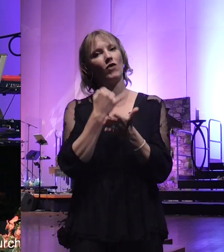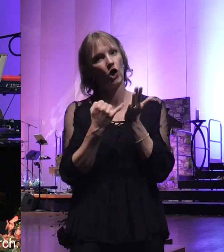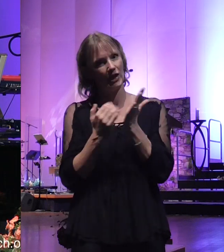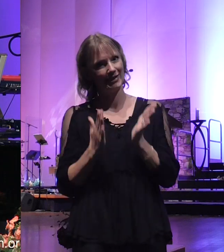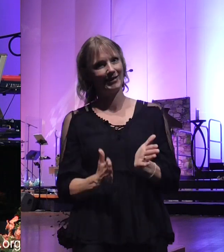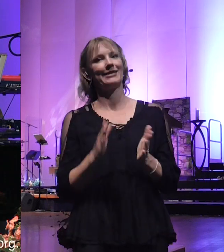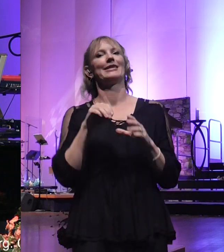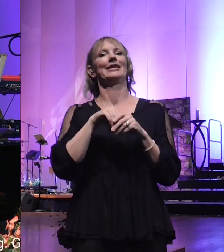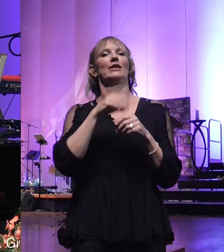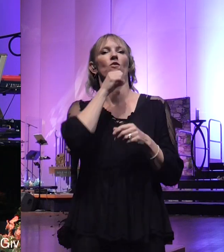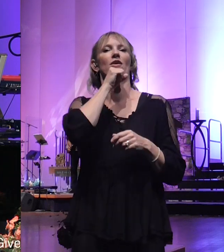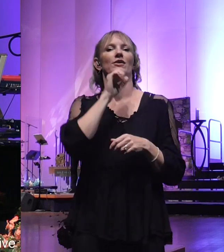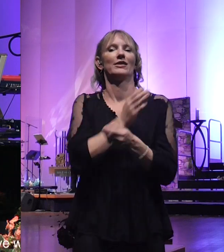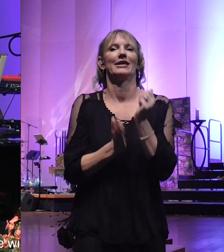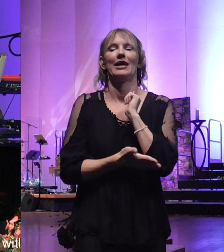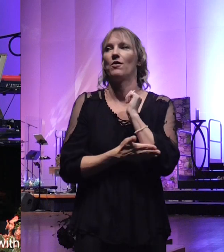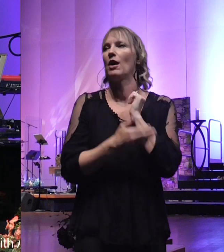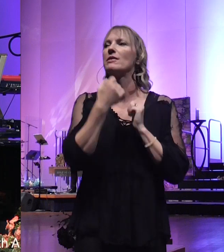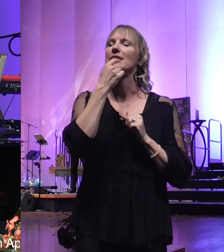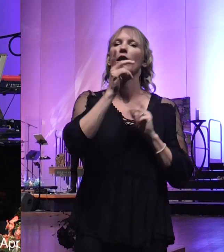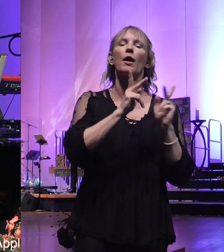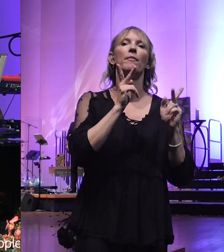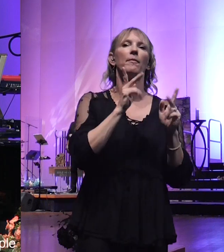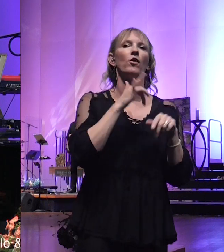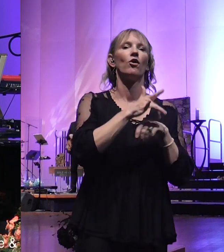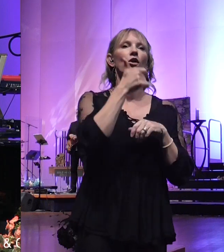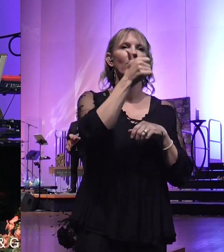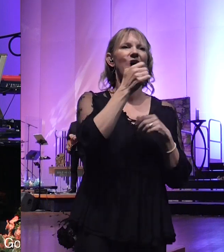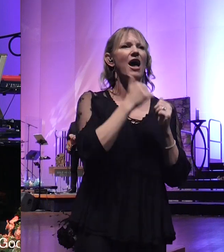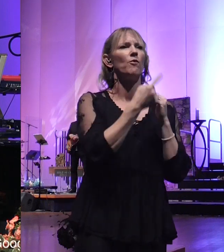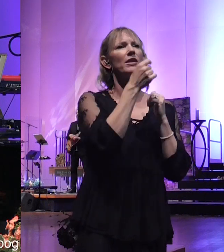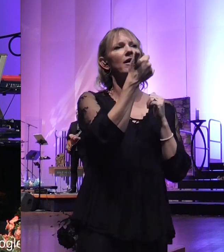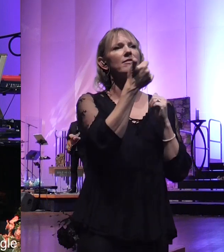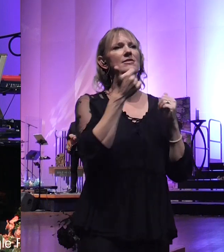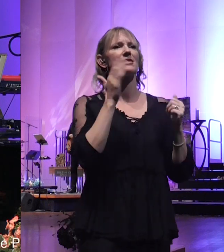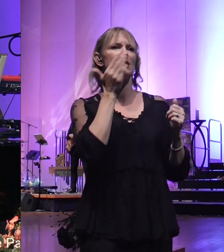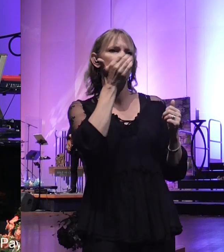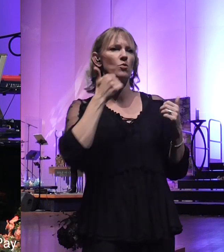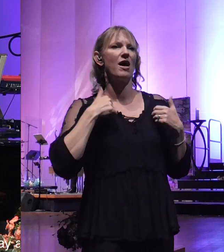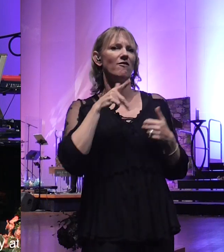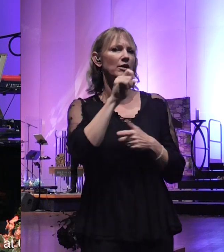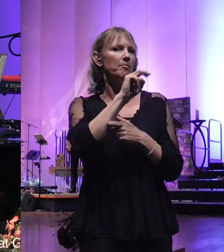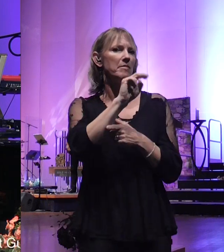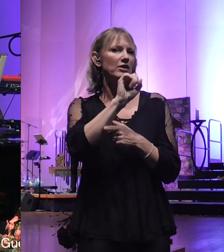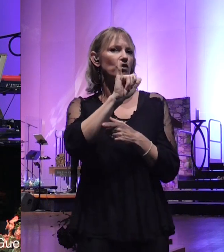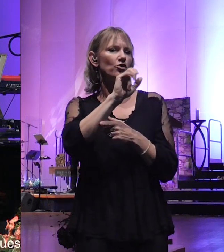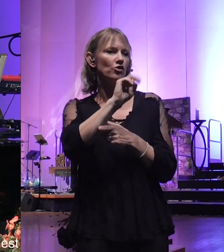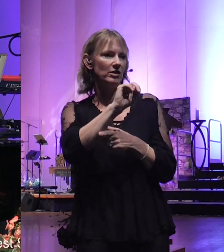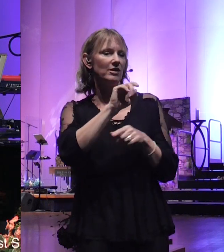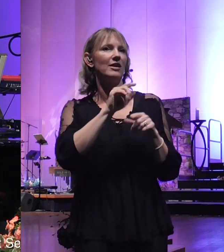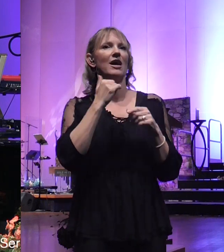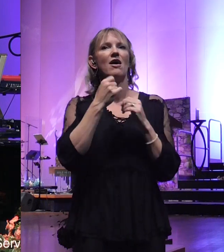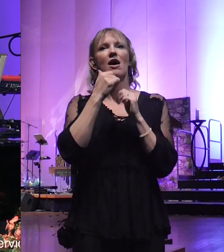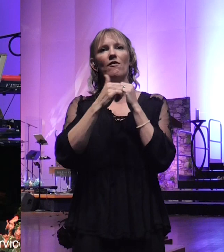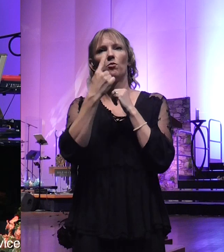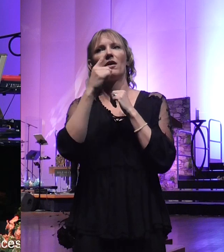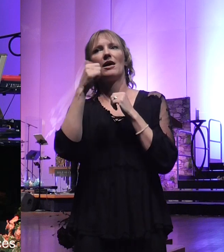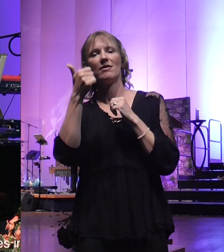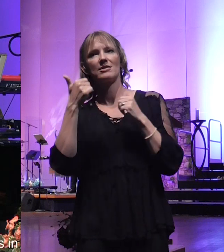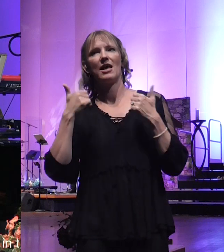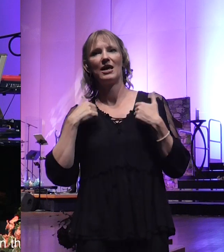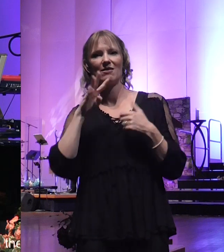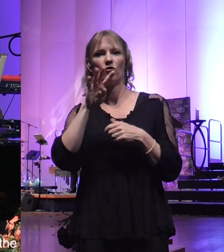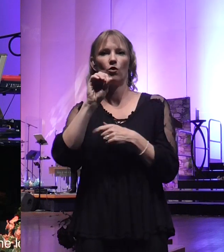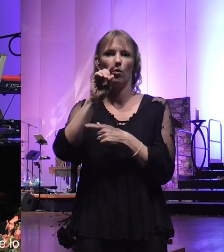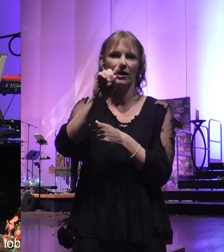I was telling the folks at the table earlier, everybody else seems to have a pension. I don't get it. Everybody else has a 401k, everybody